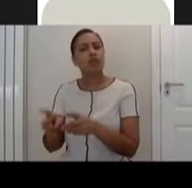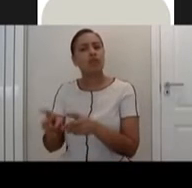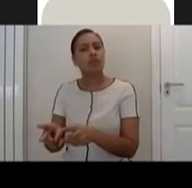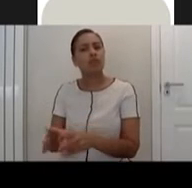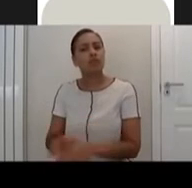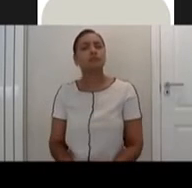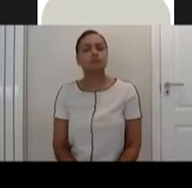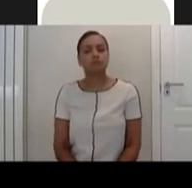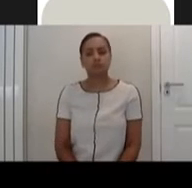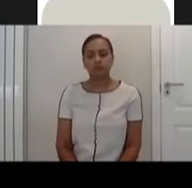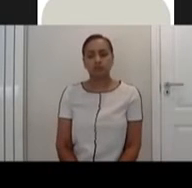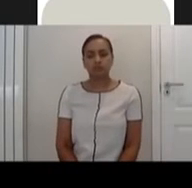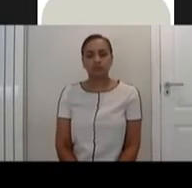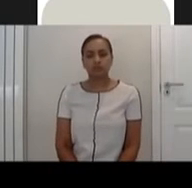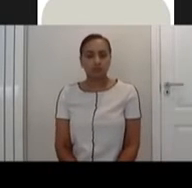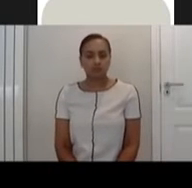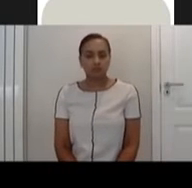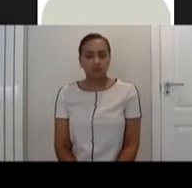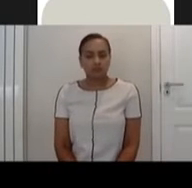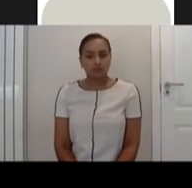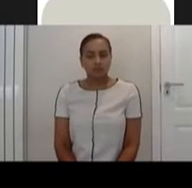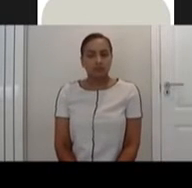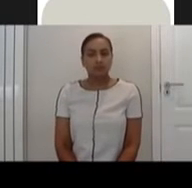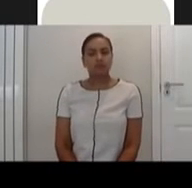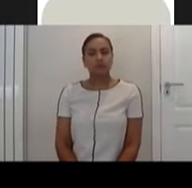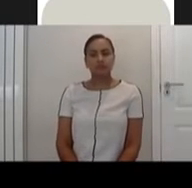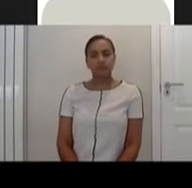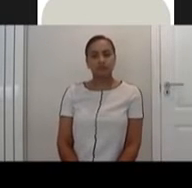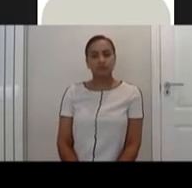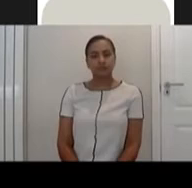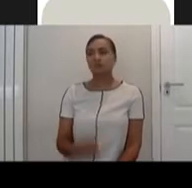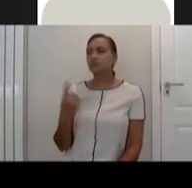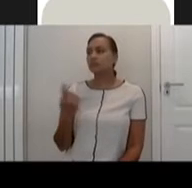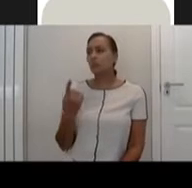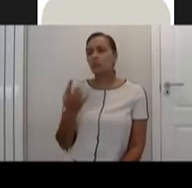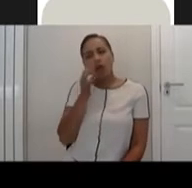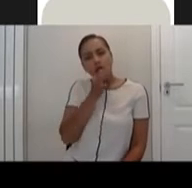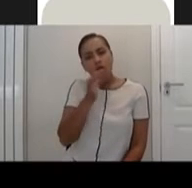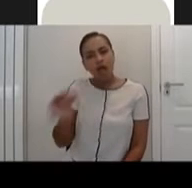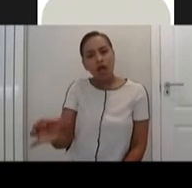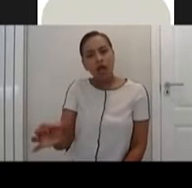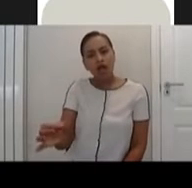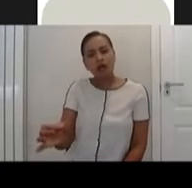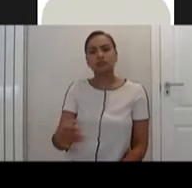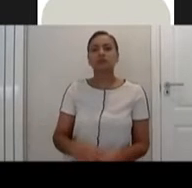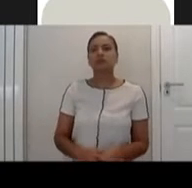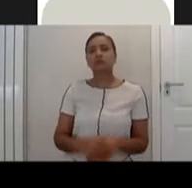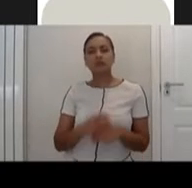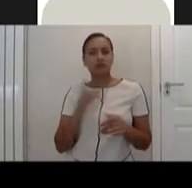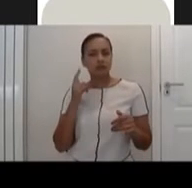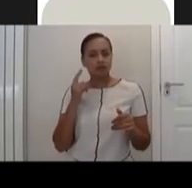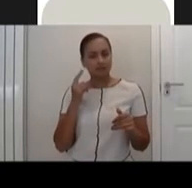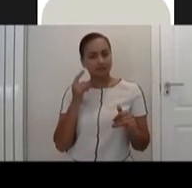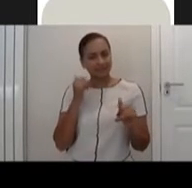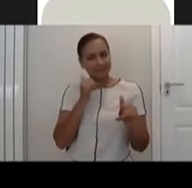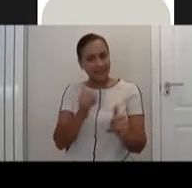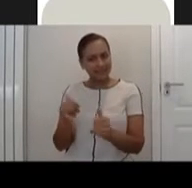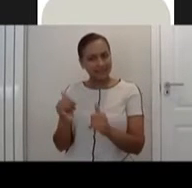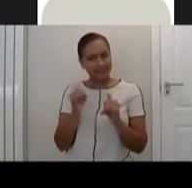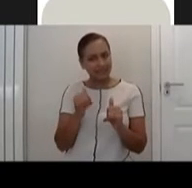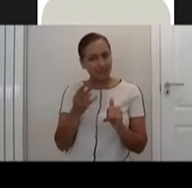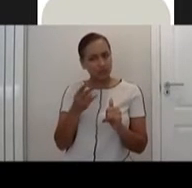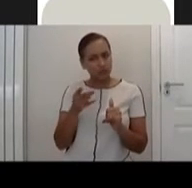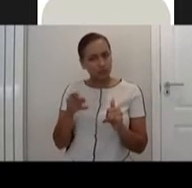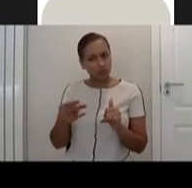Okay. Somebody was clarifying also the testing result of the 2.29%. I'm assuming that's of